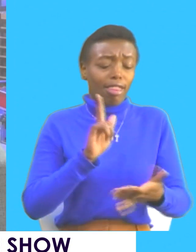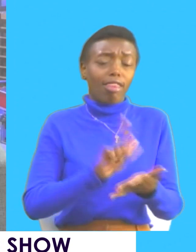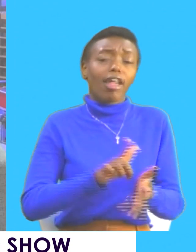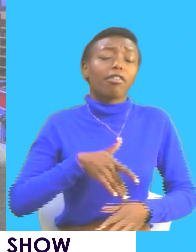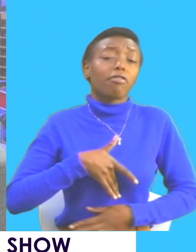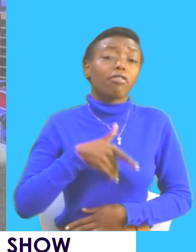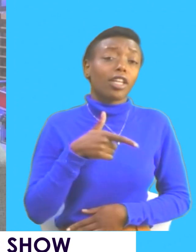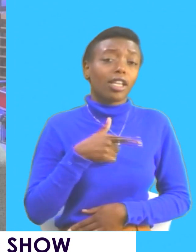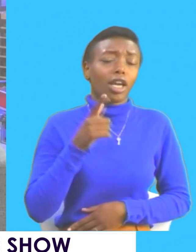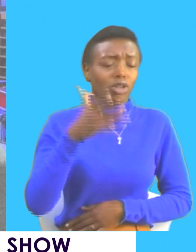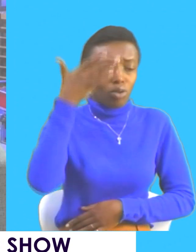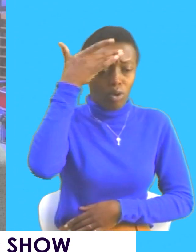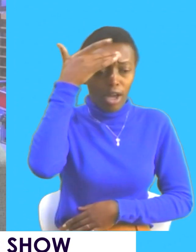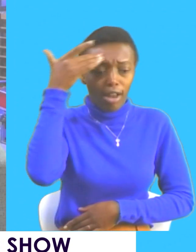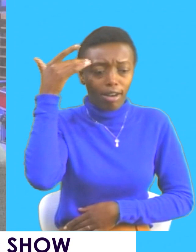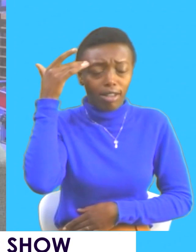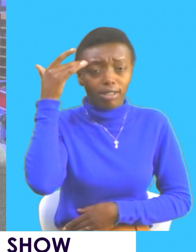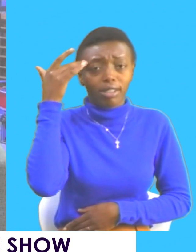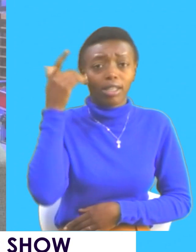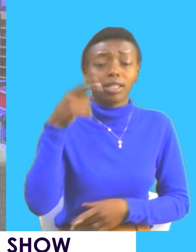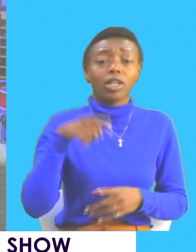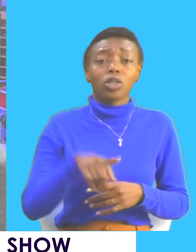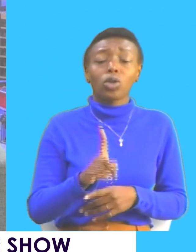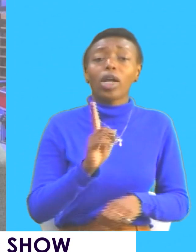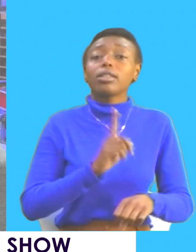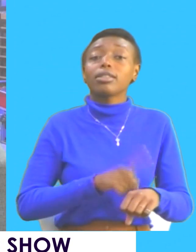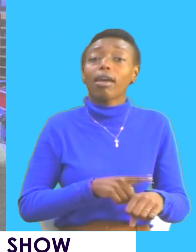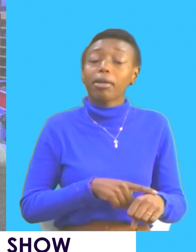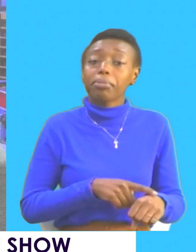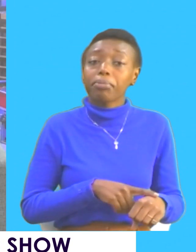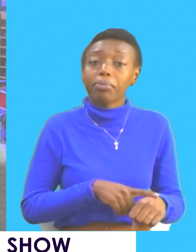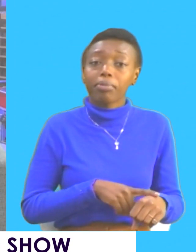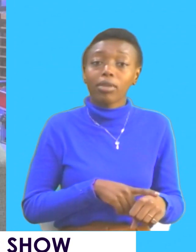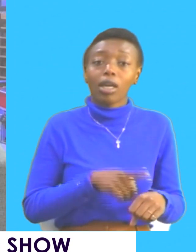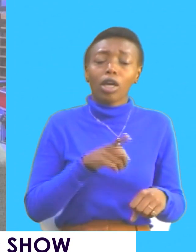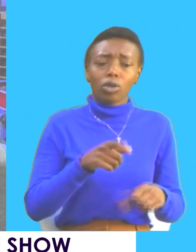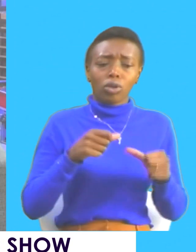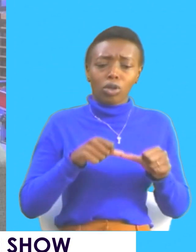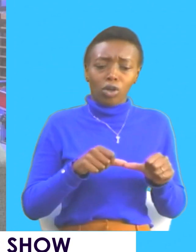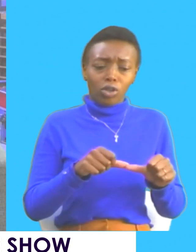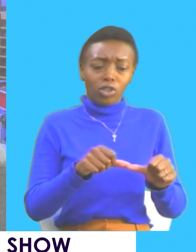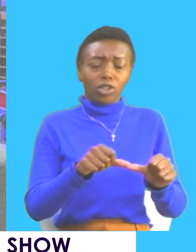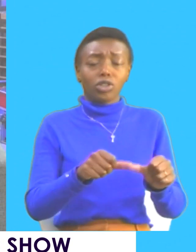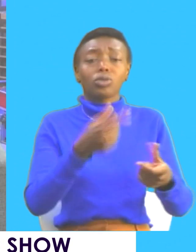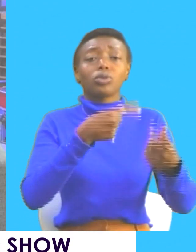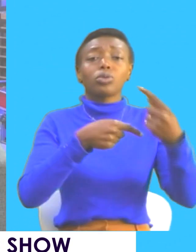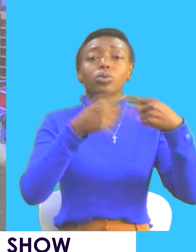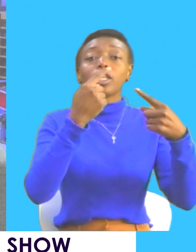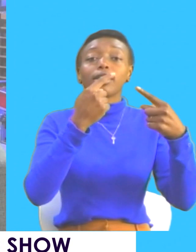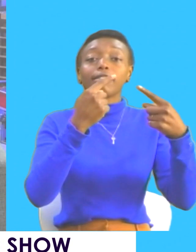you will identify your space and you will operate with excellence.